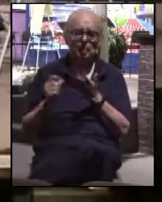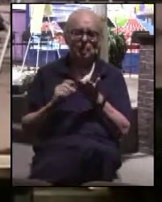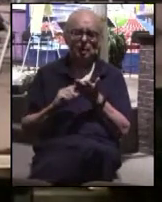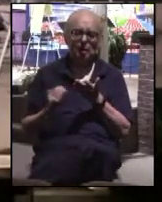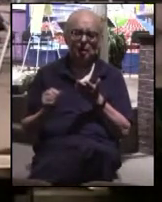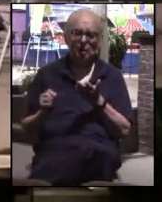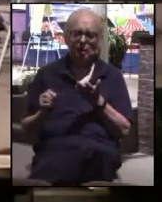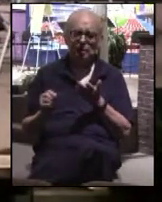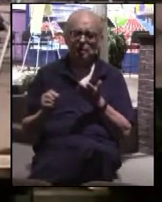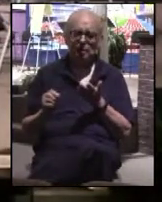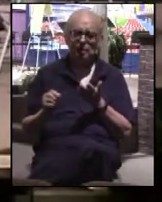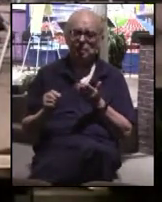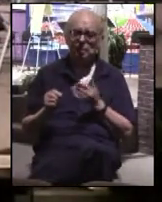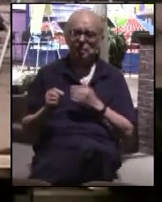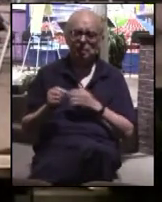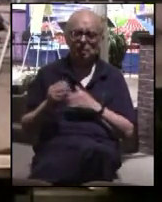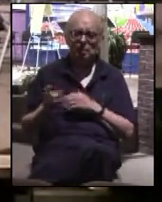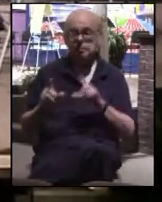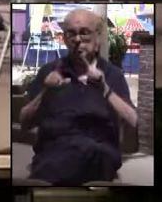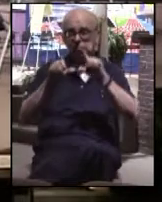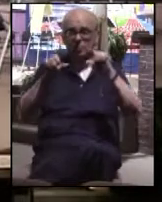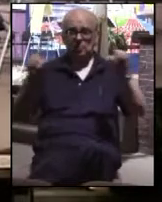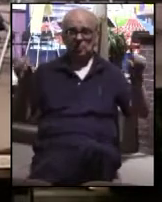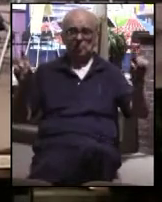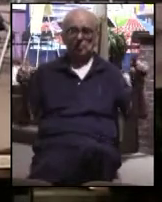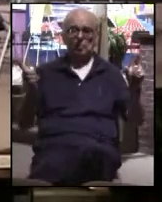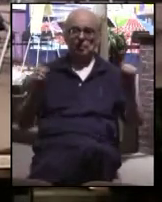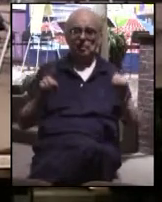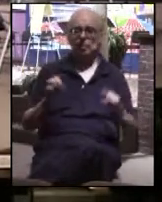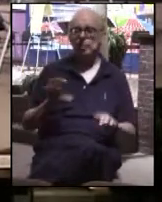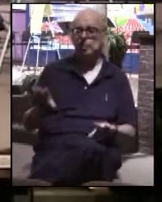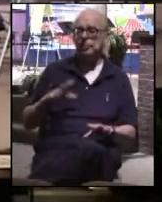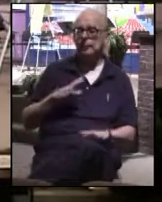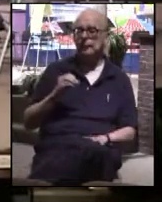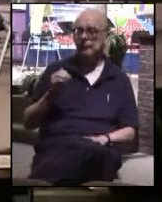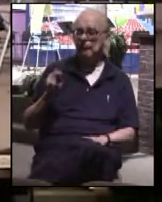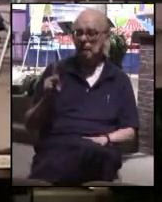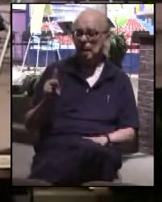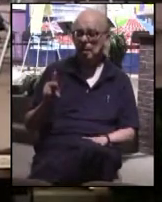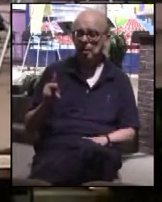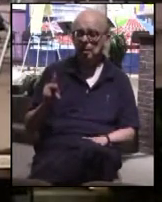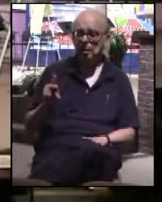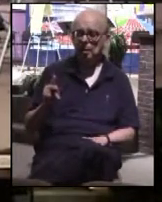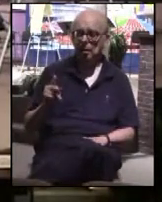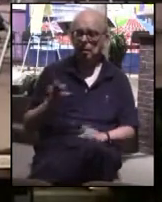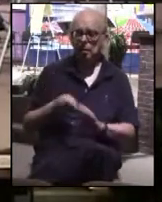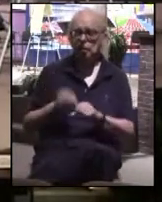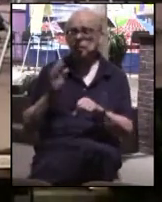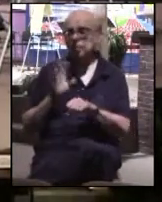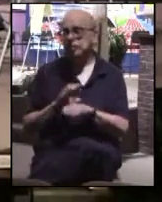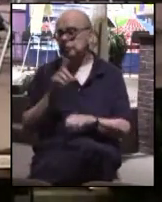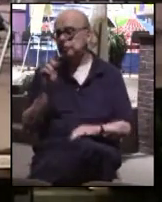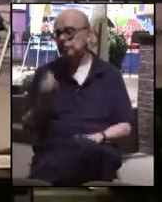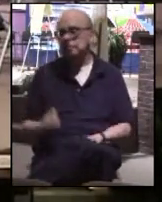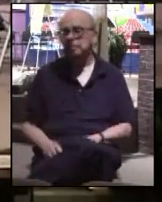and here's the headlines when is it okay to quit church